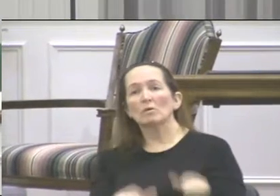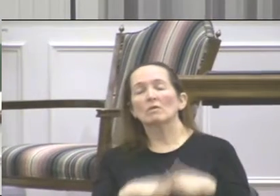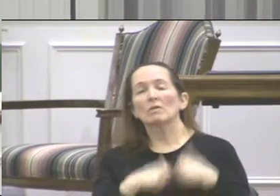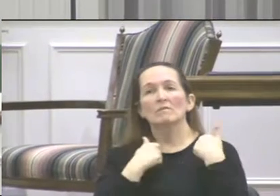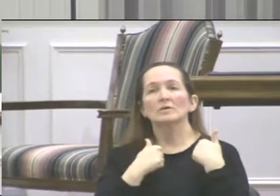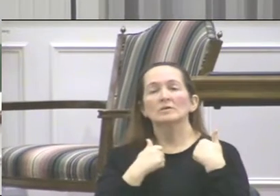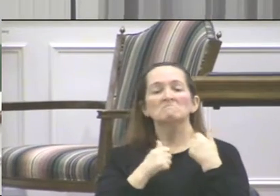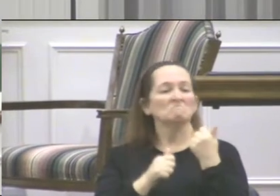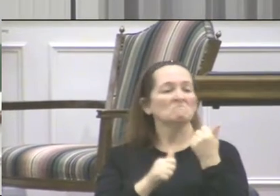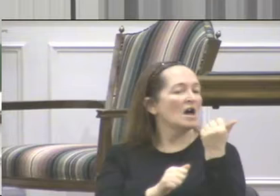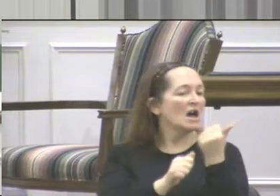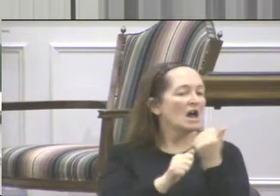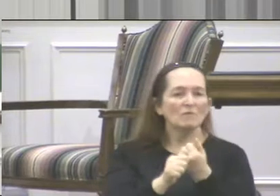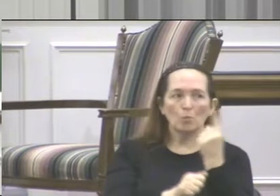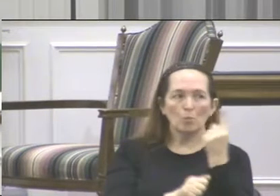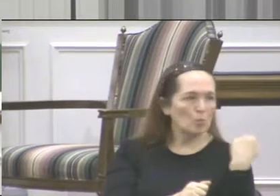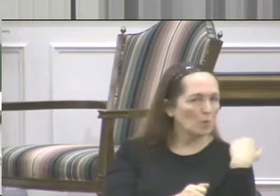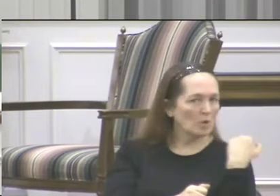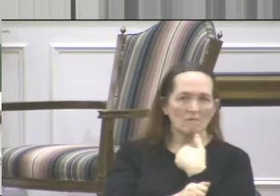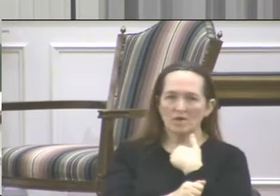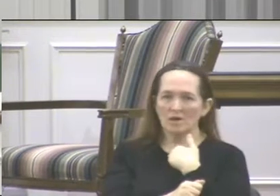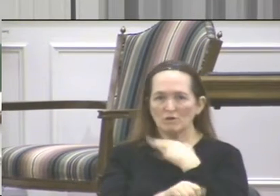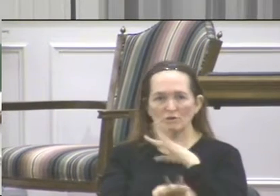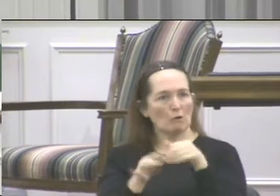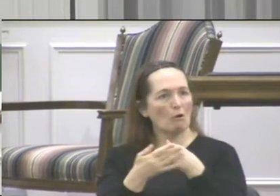Every single one of us.